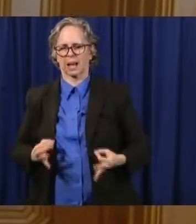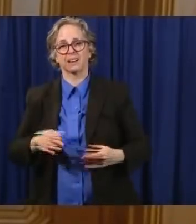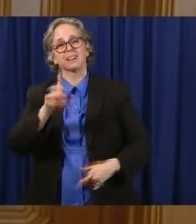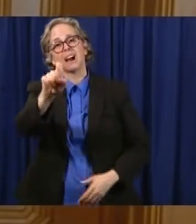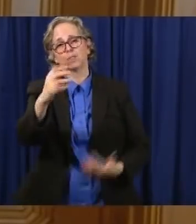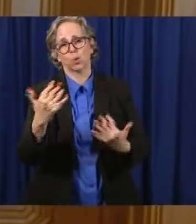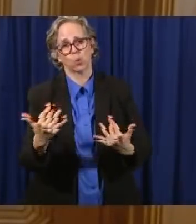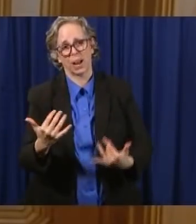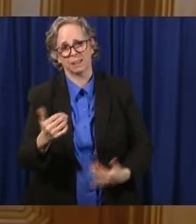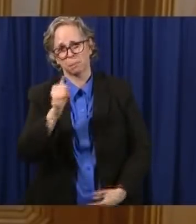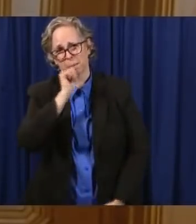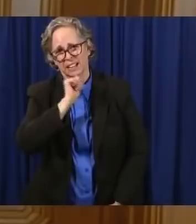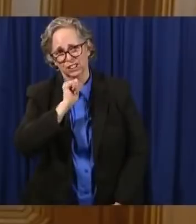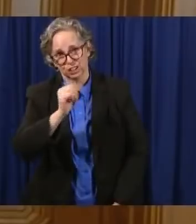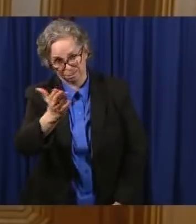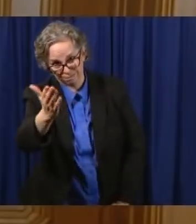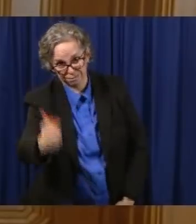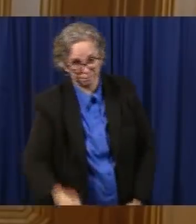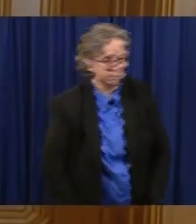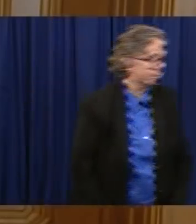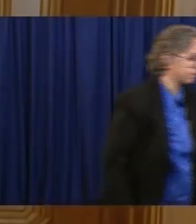Thanks.